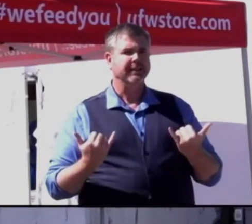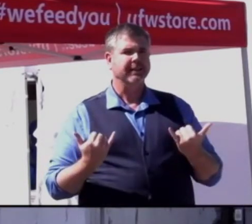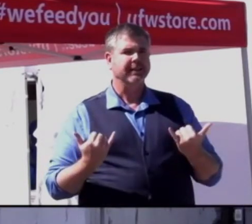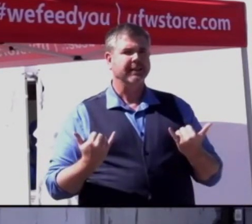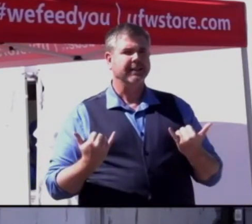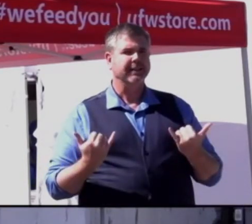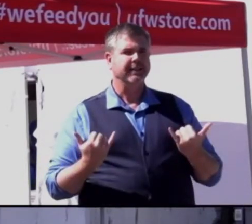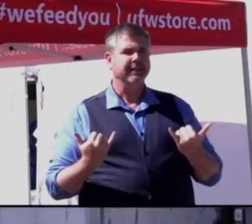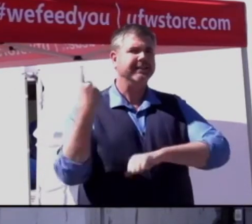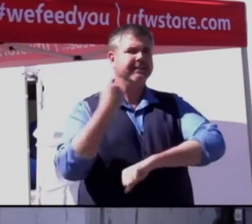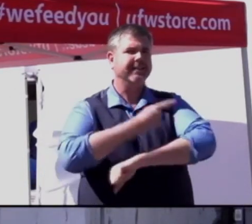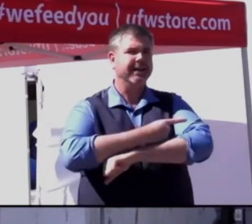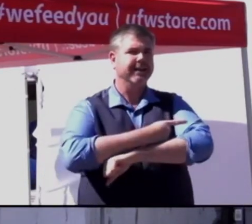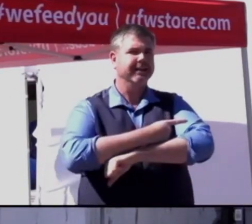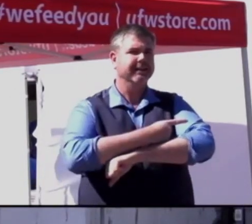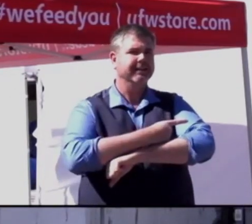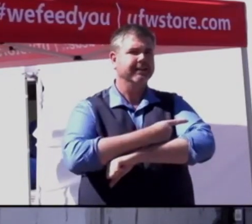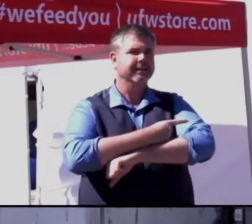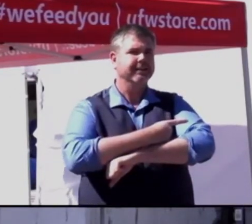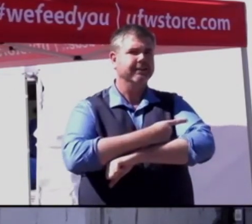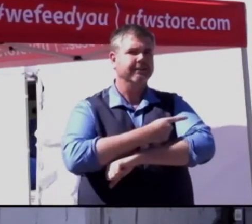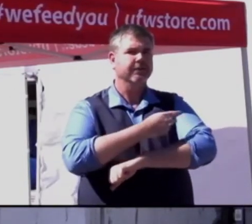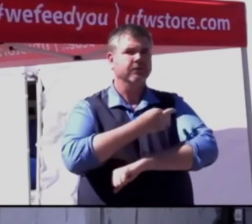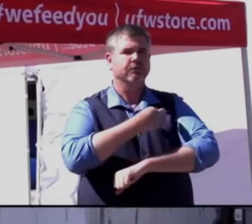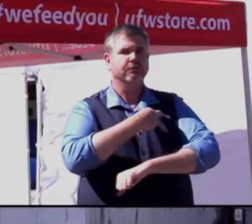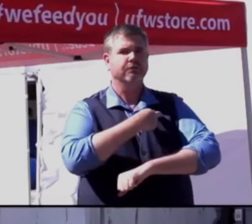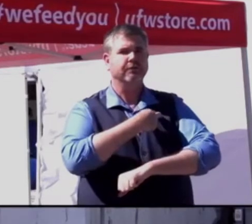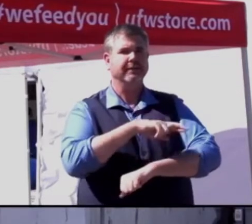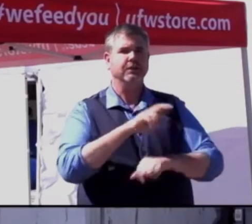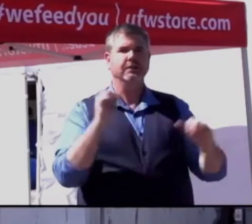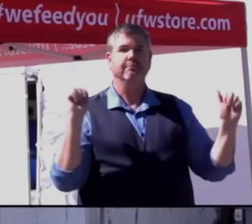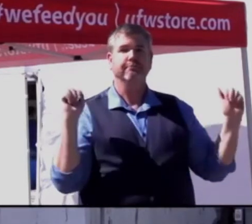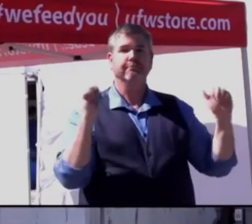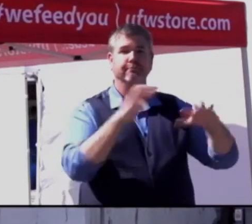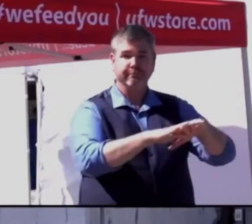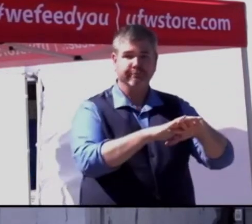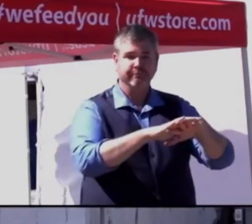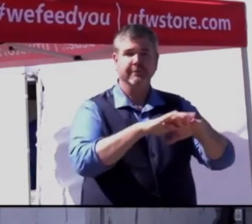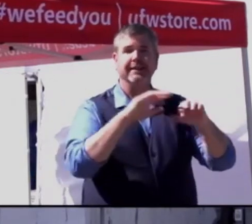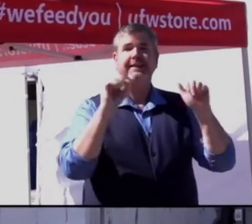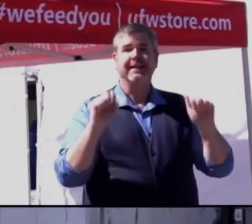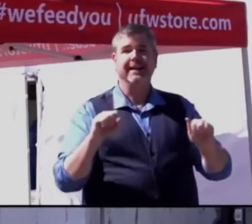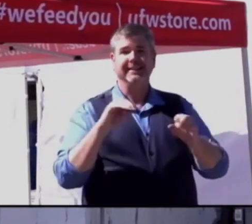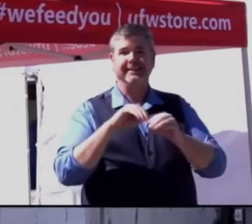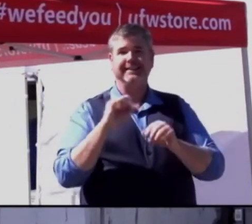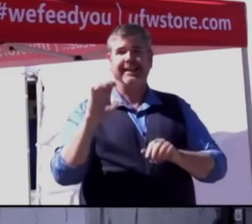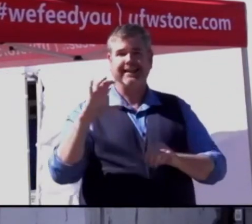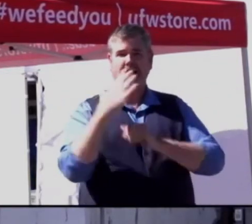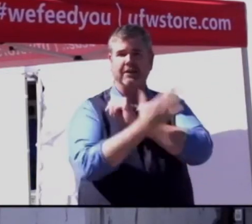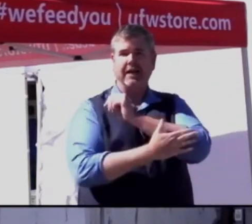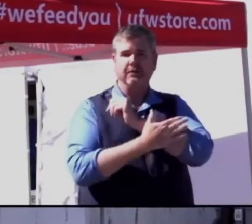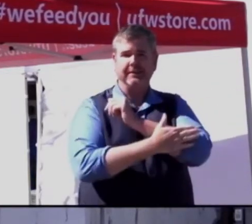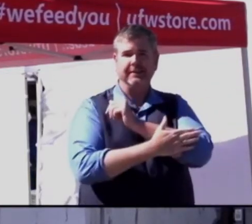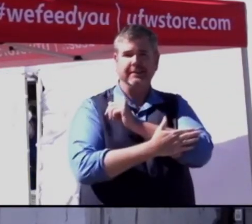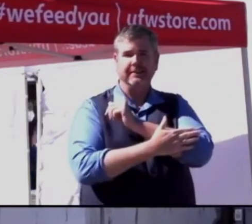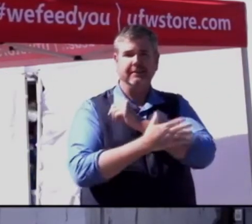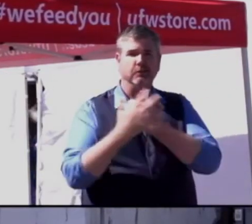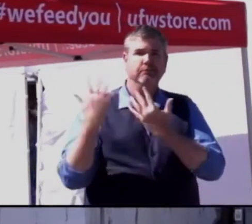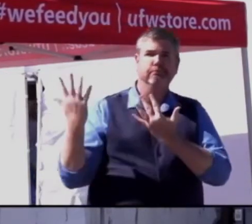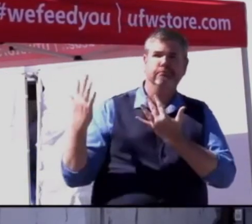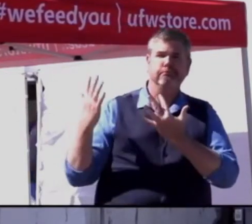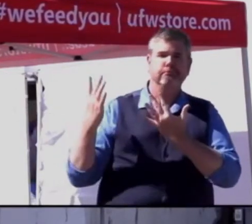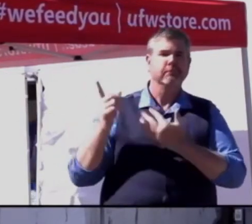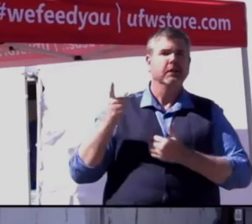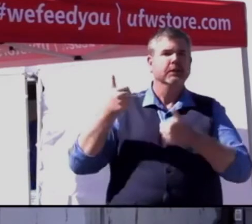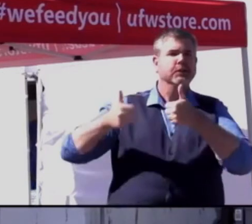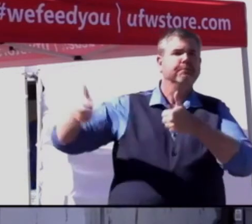to legally open. I'm just wondering if you have any comment or reaction to the Supreme Court decision allowing that, saying that Santa Clara has to respect